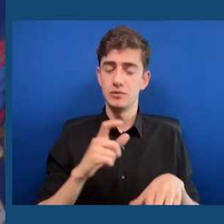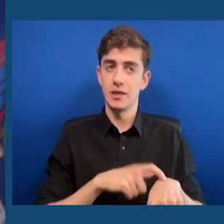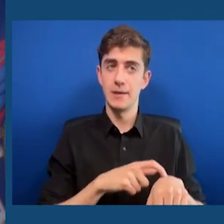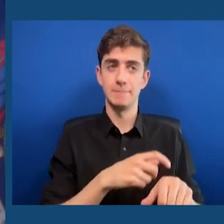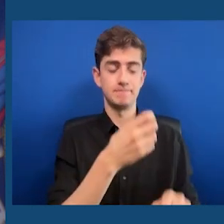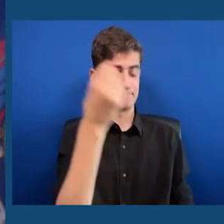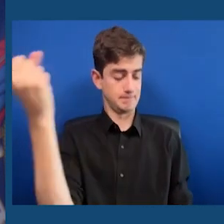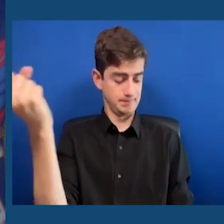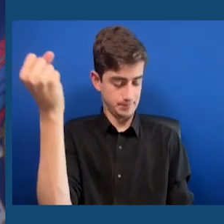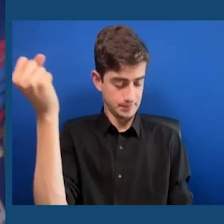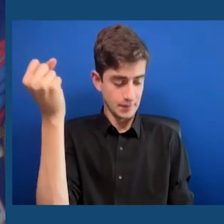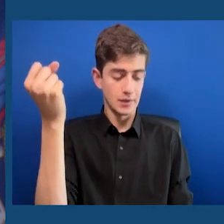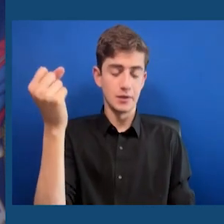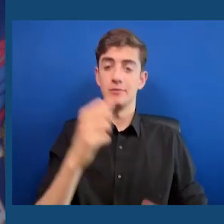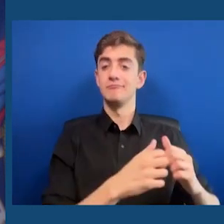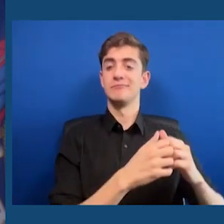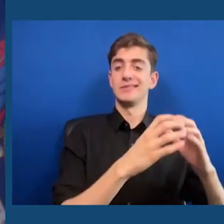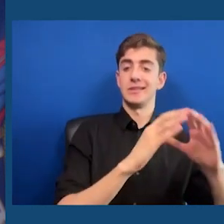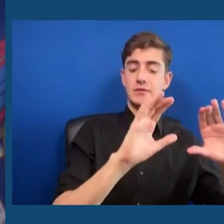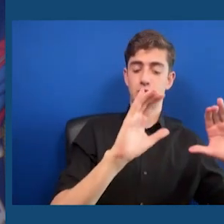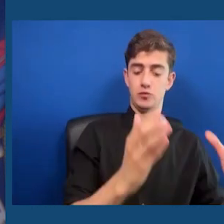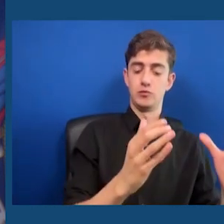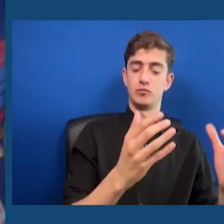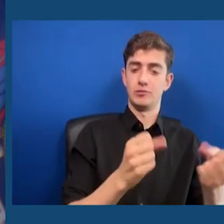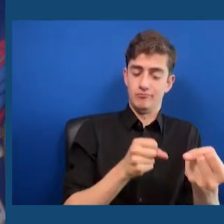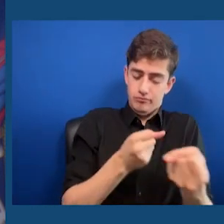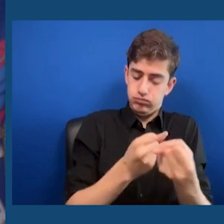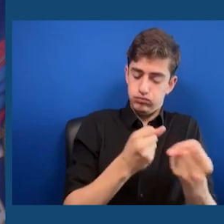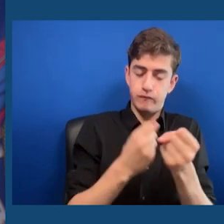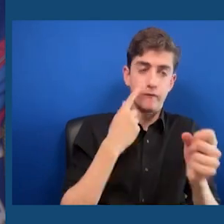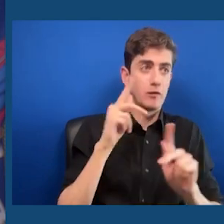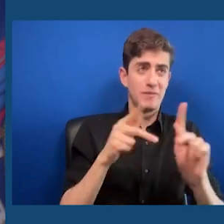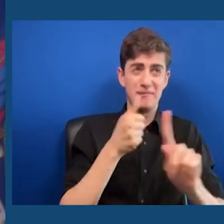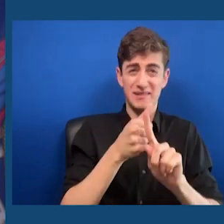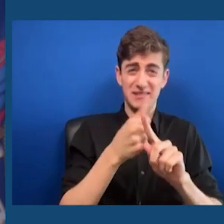for all those who are affected. And I want to give you a round of applause as well for all you did.